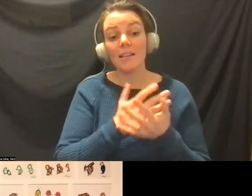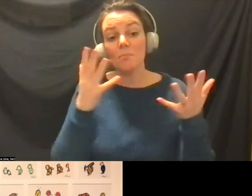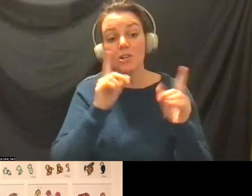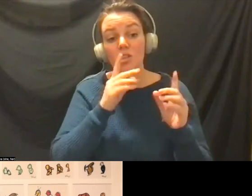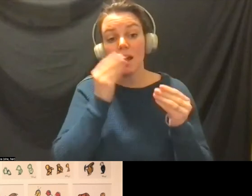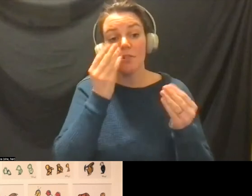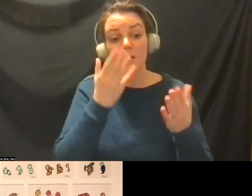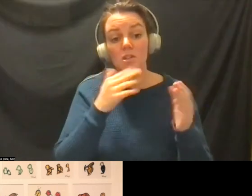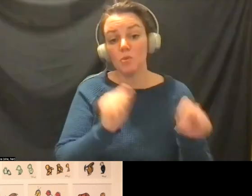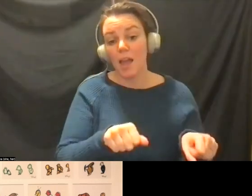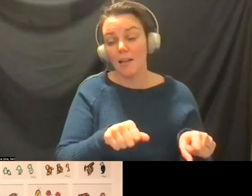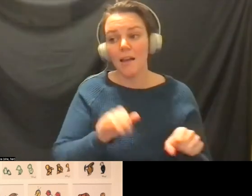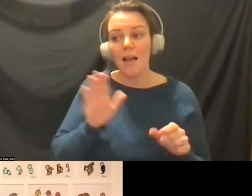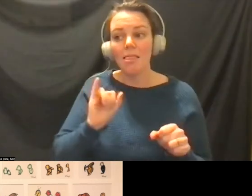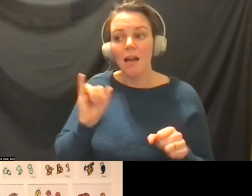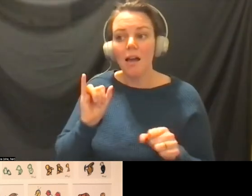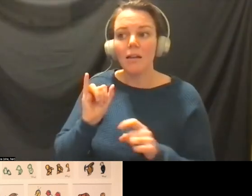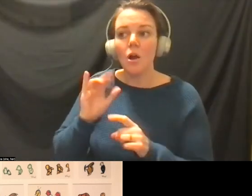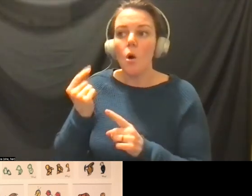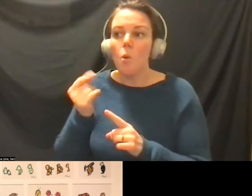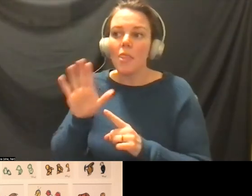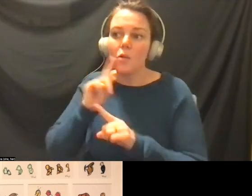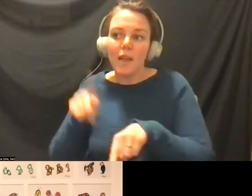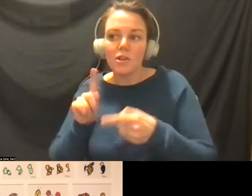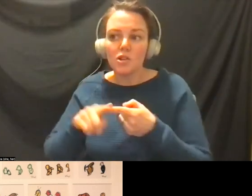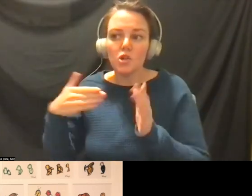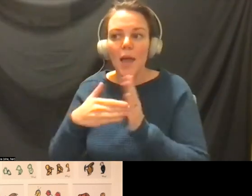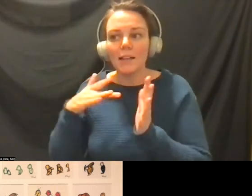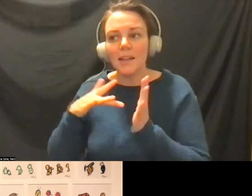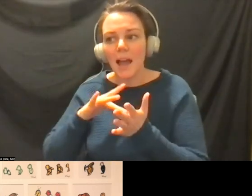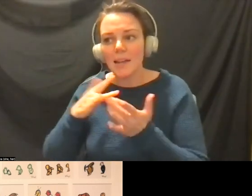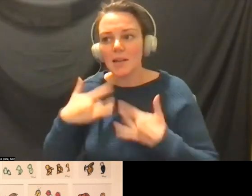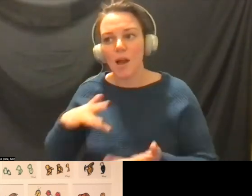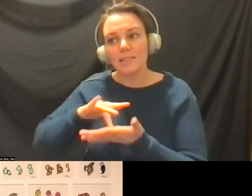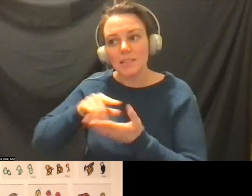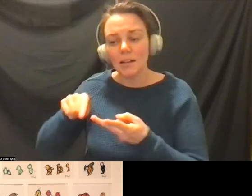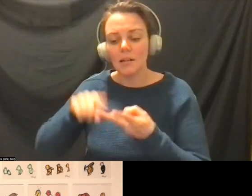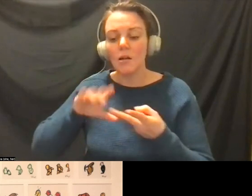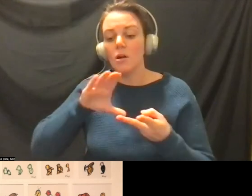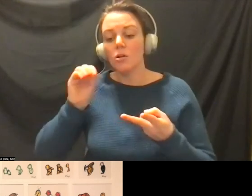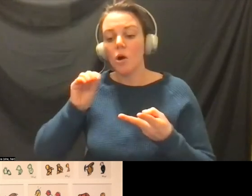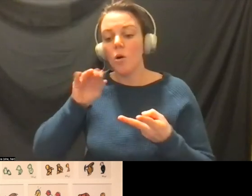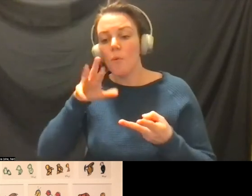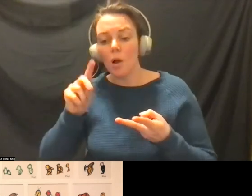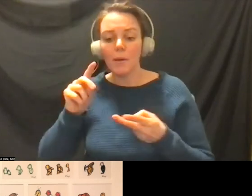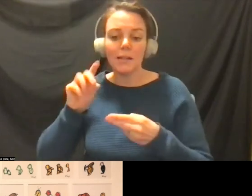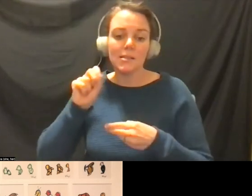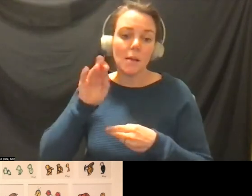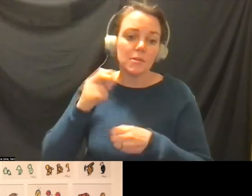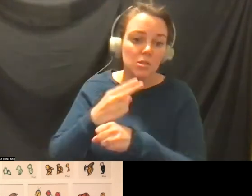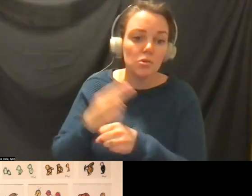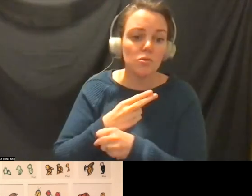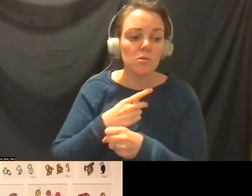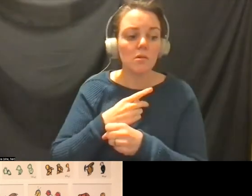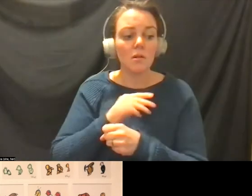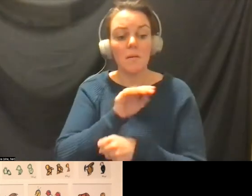to antidepressants, comorbid substance use, but if there's a mood component, trying to